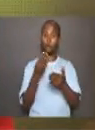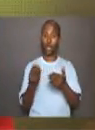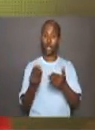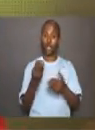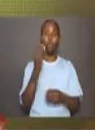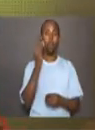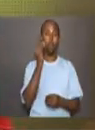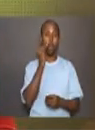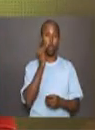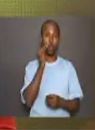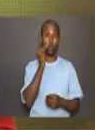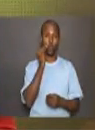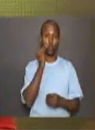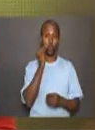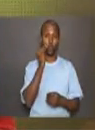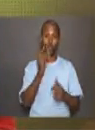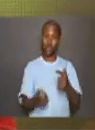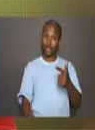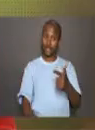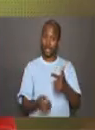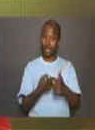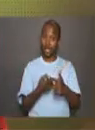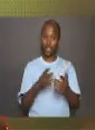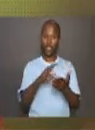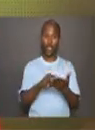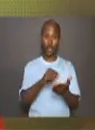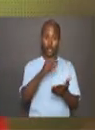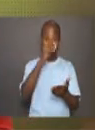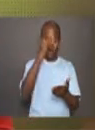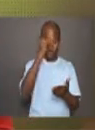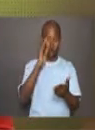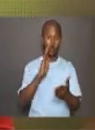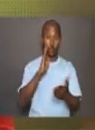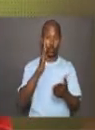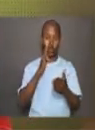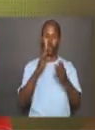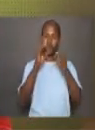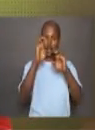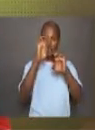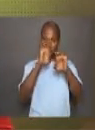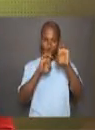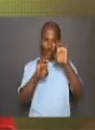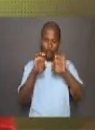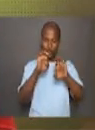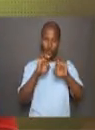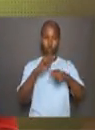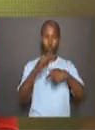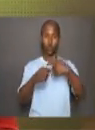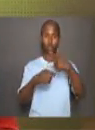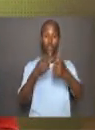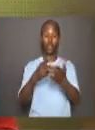home. And in the second lesson, we will examine the